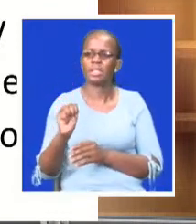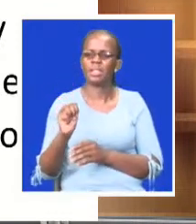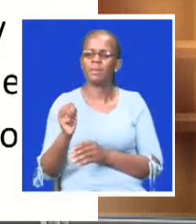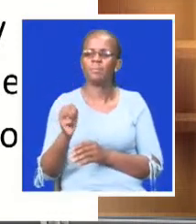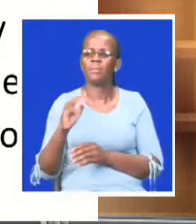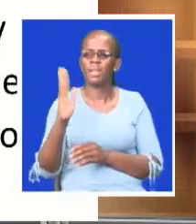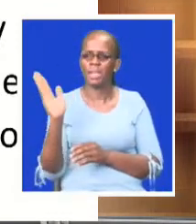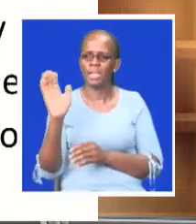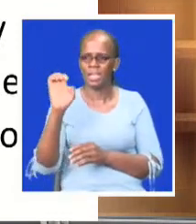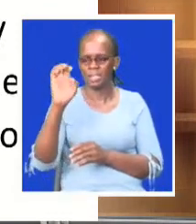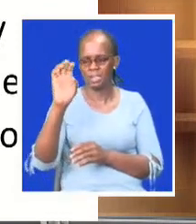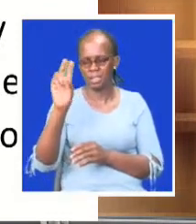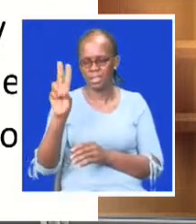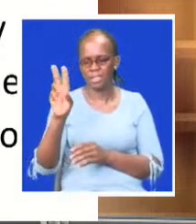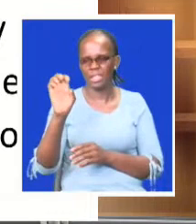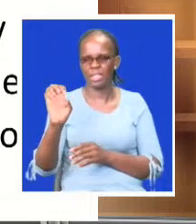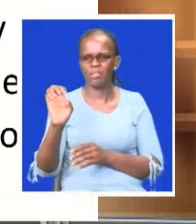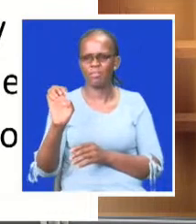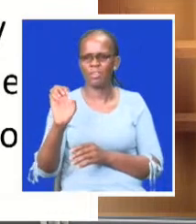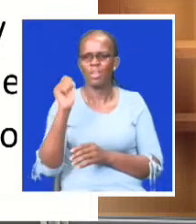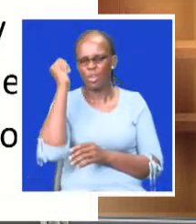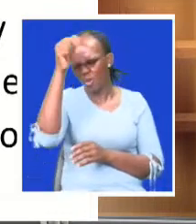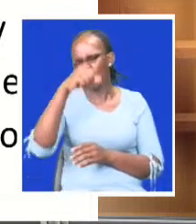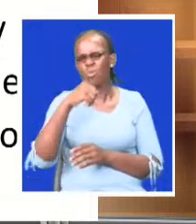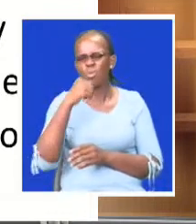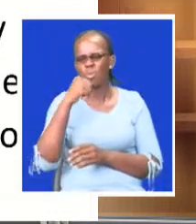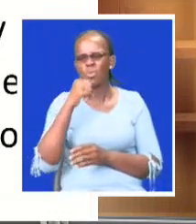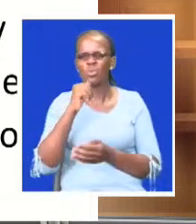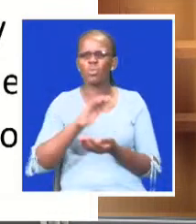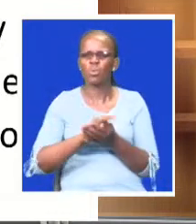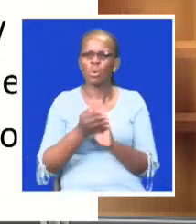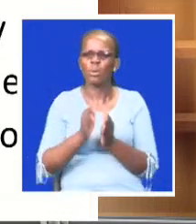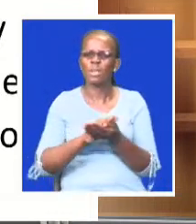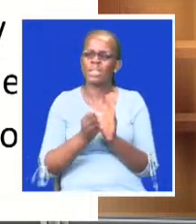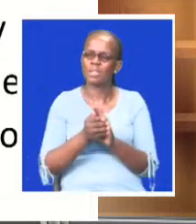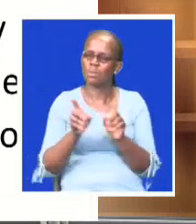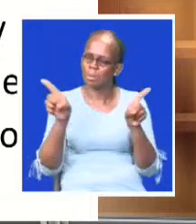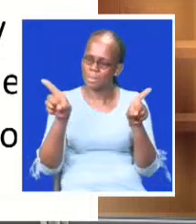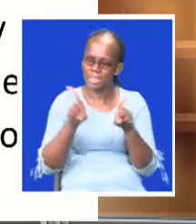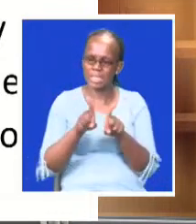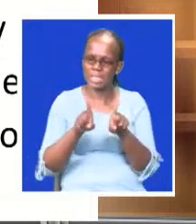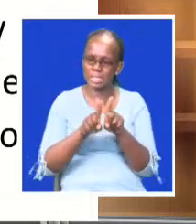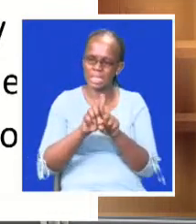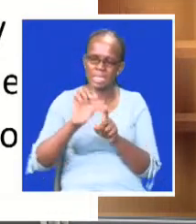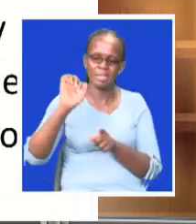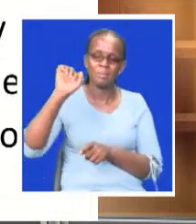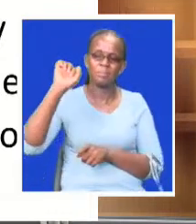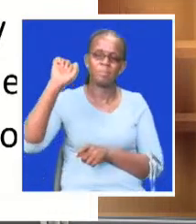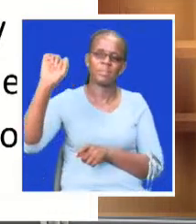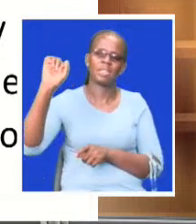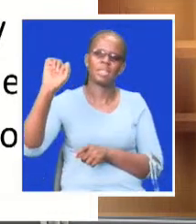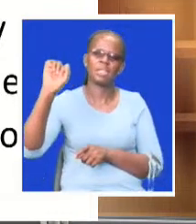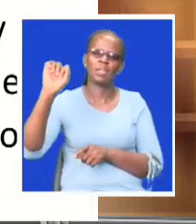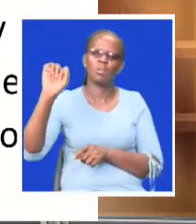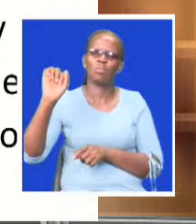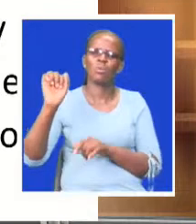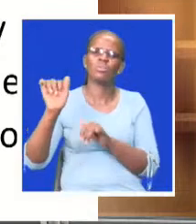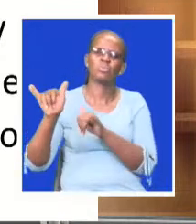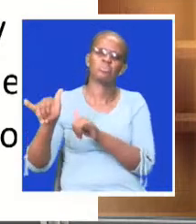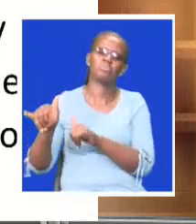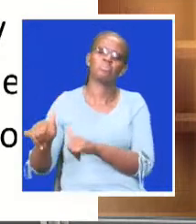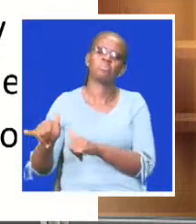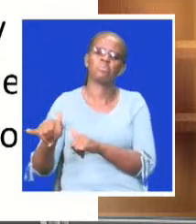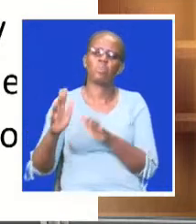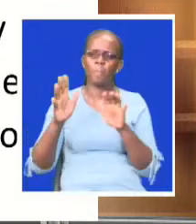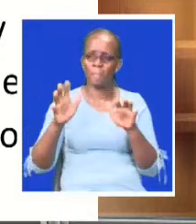God created them in his own image. He then placed them in the Garden of